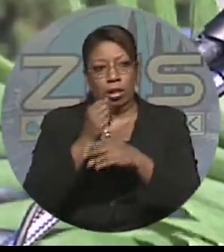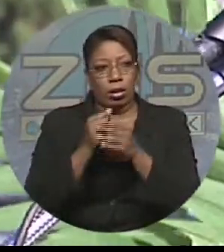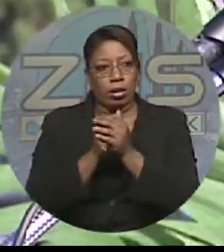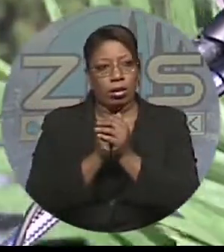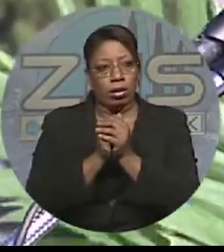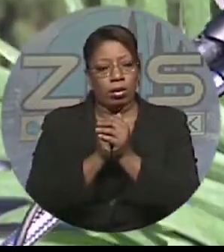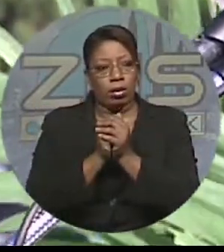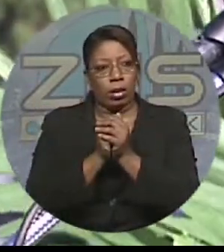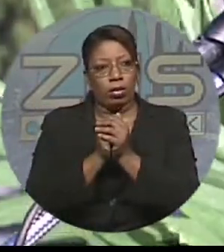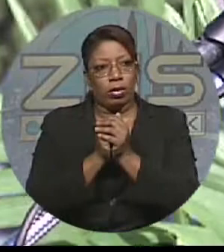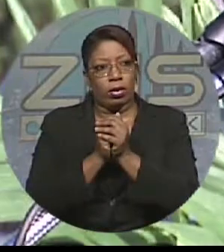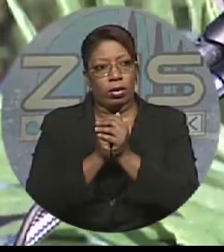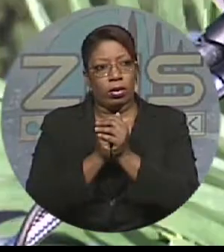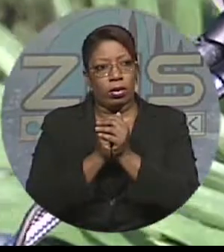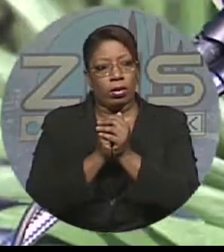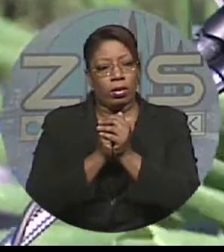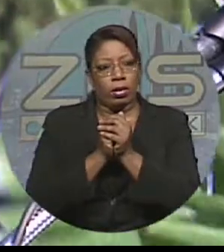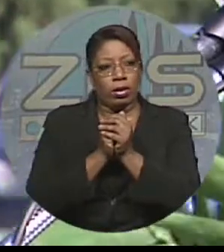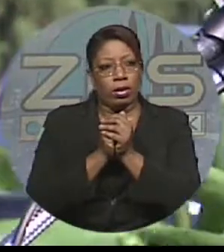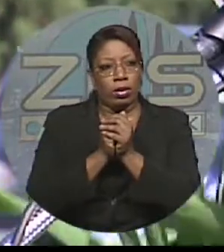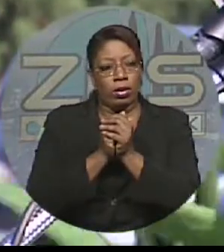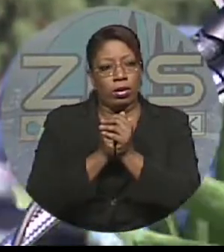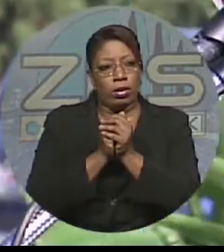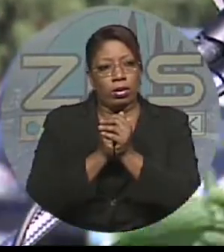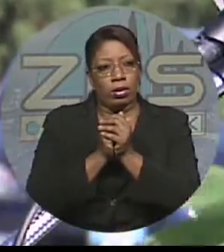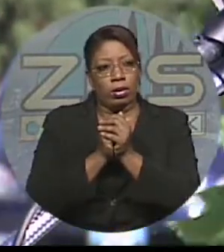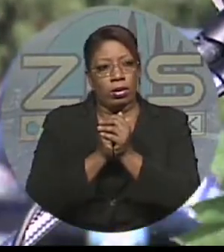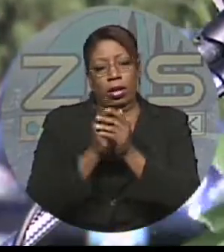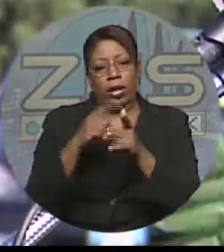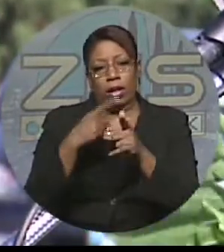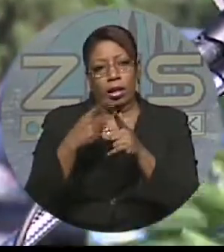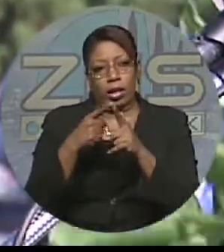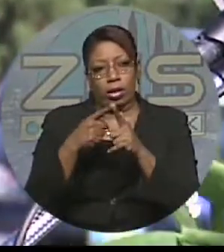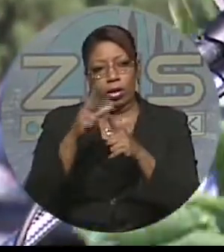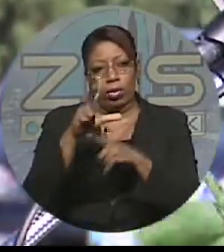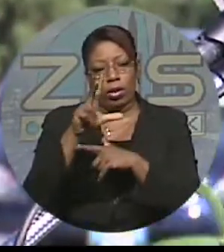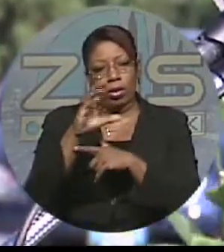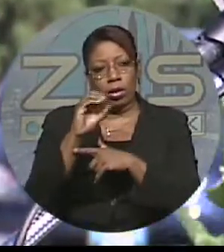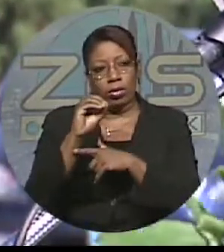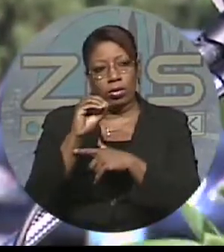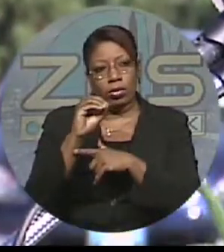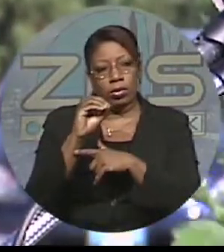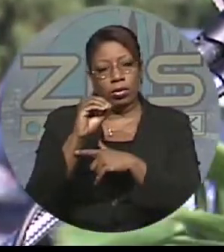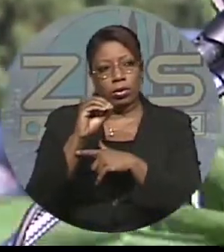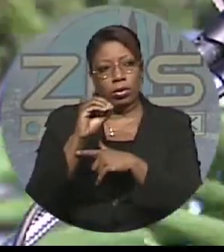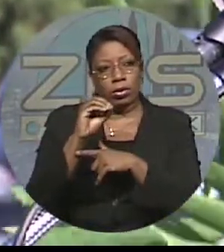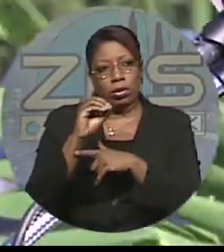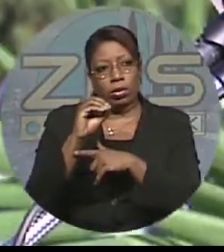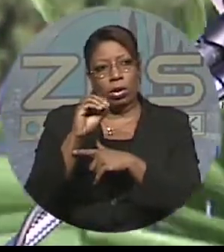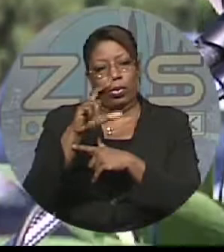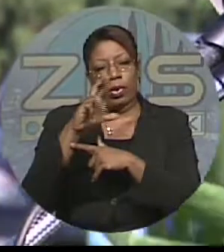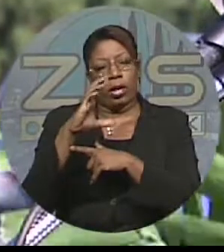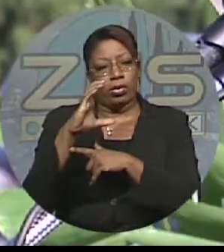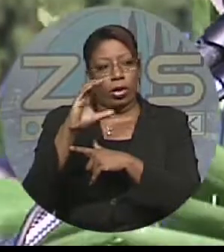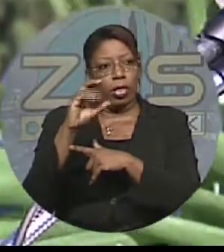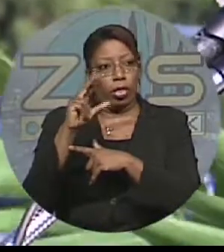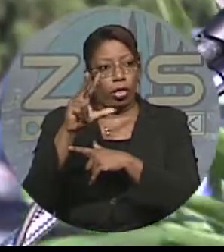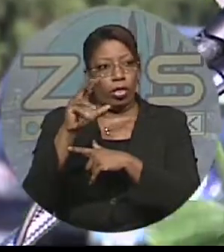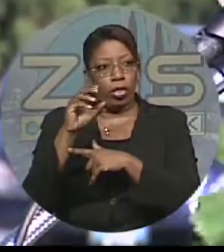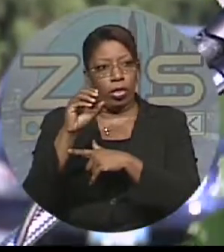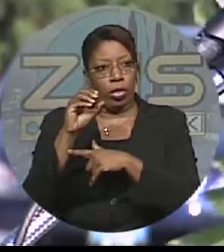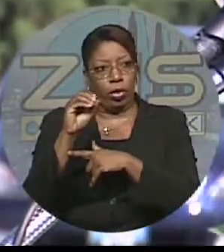and you'll also see the distance down the lines of 330, and of course that distance will